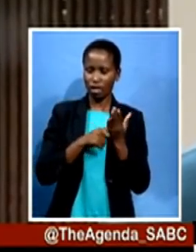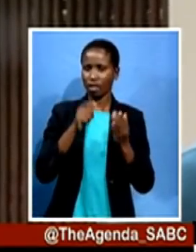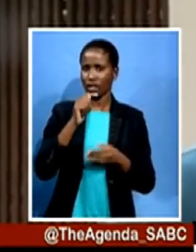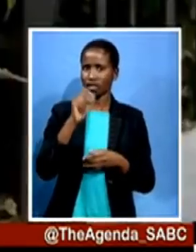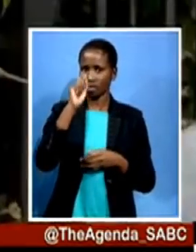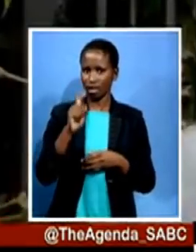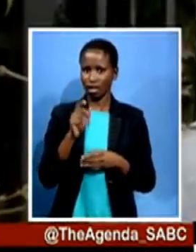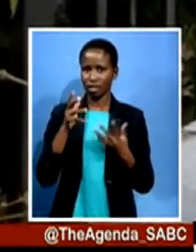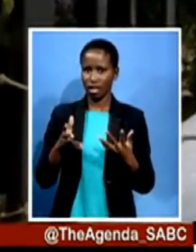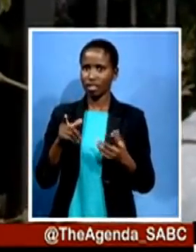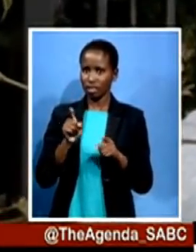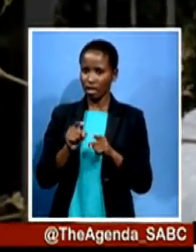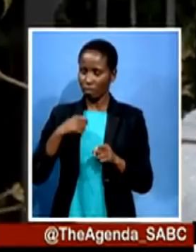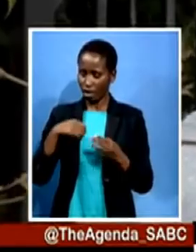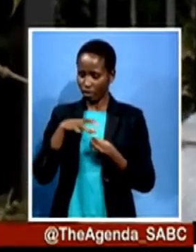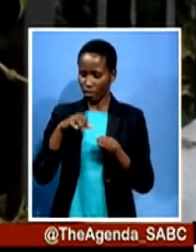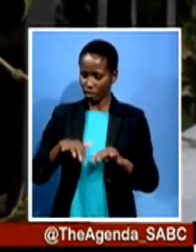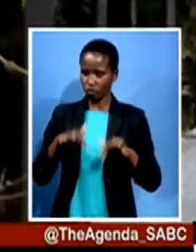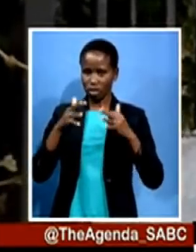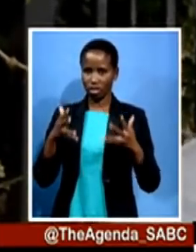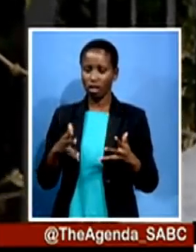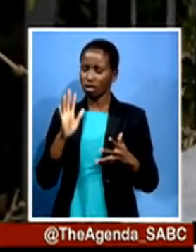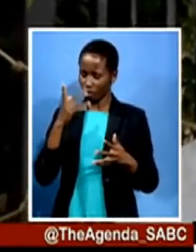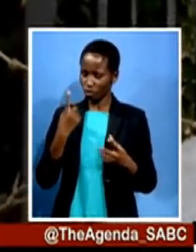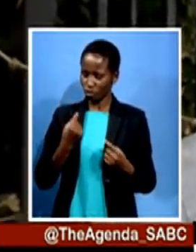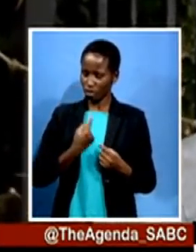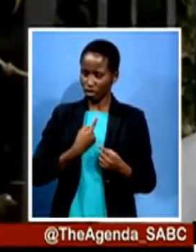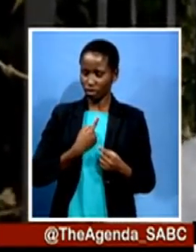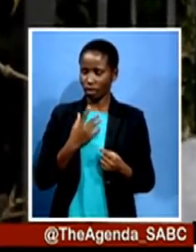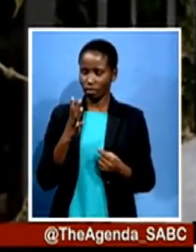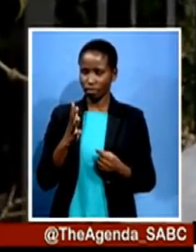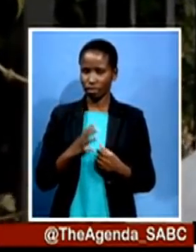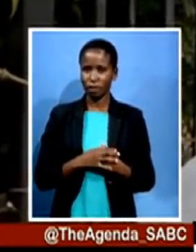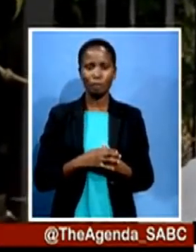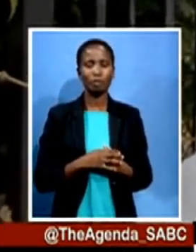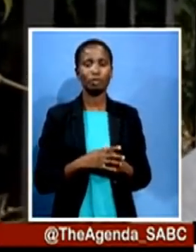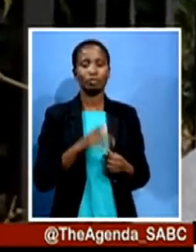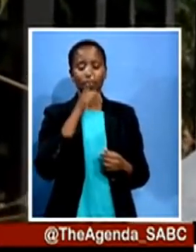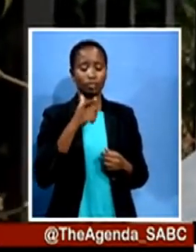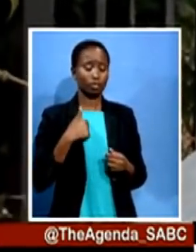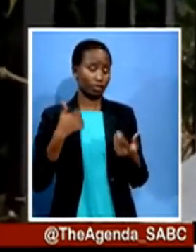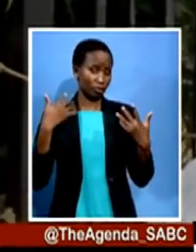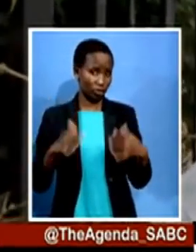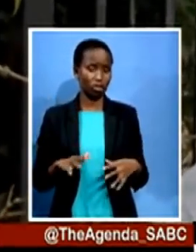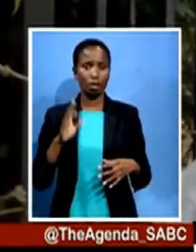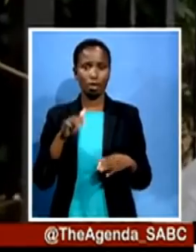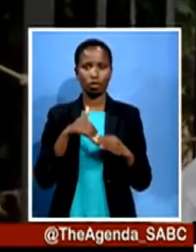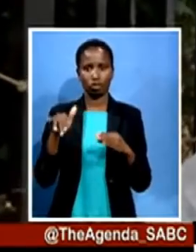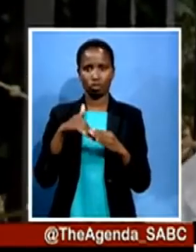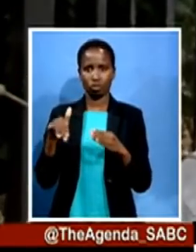by myself. We've been told to evacuate, and I just want to say we were very thankful for the firefighters. They've come through our